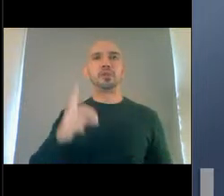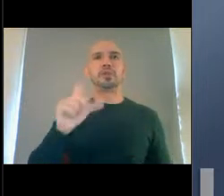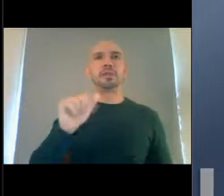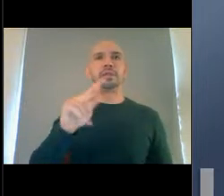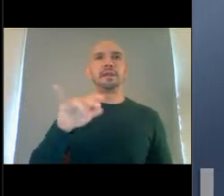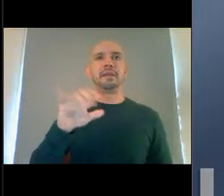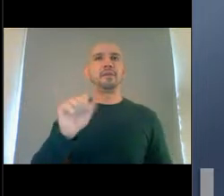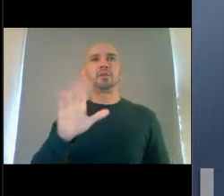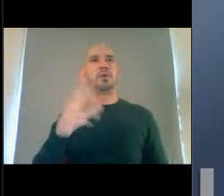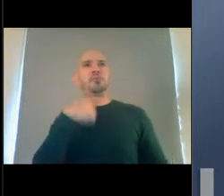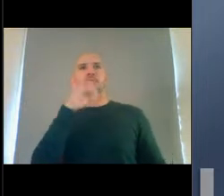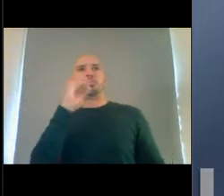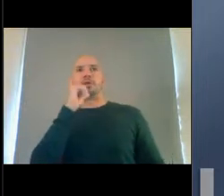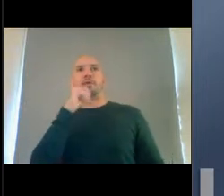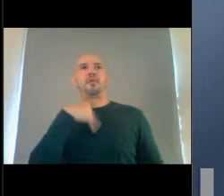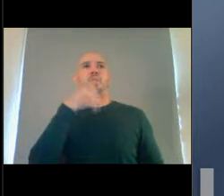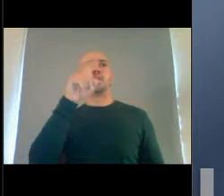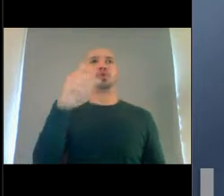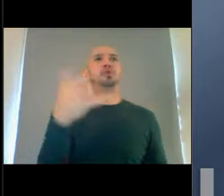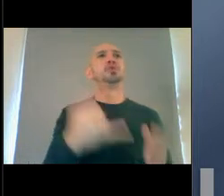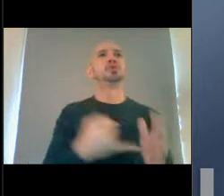didn't have a question okay